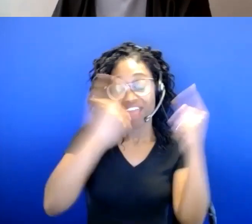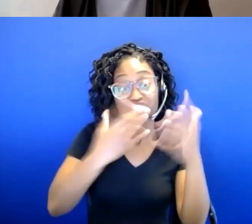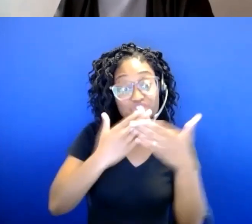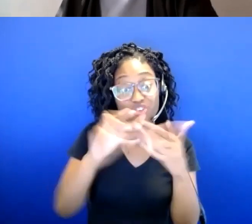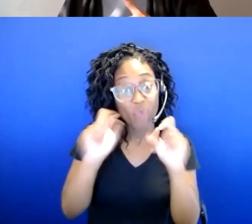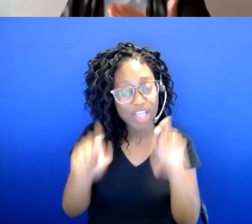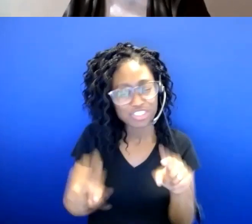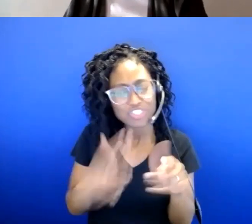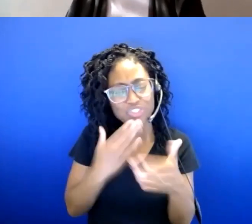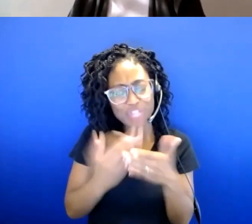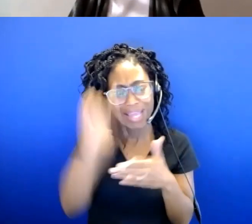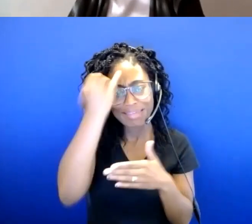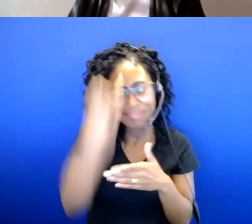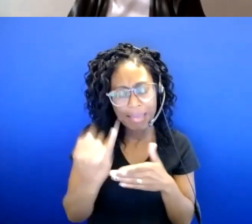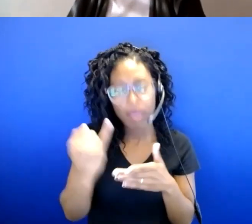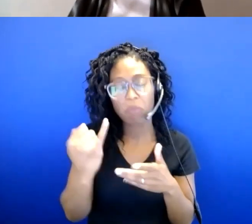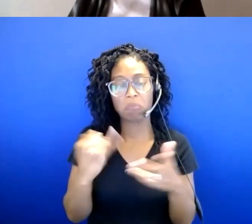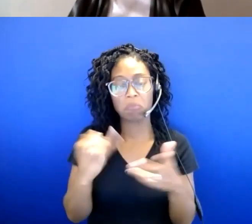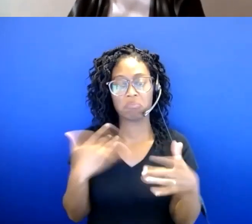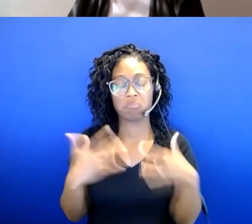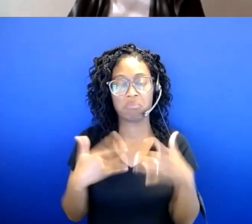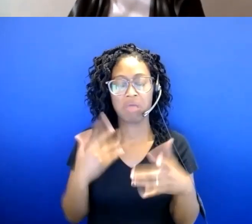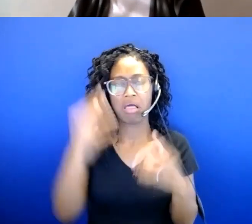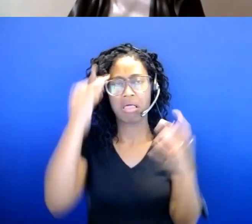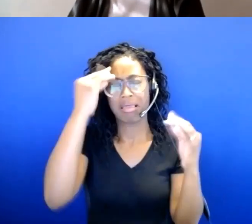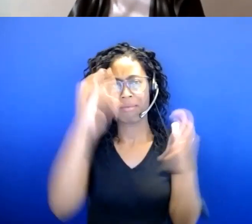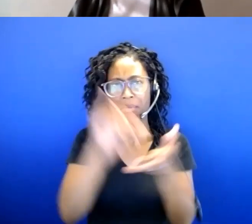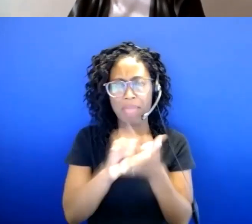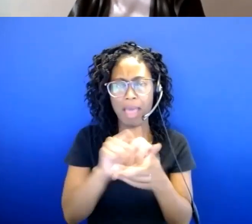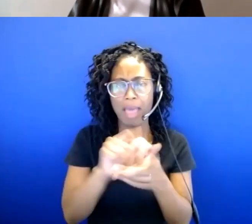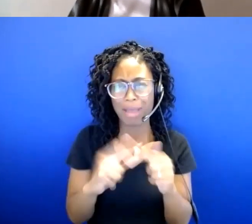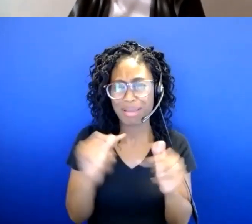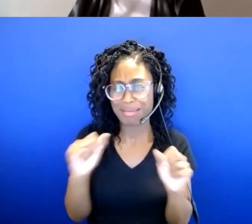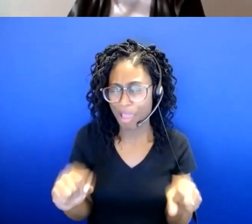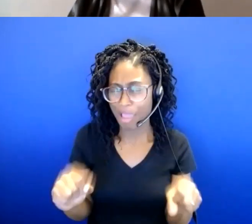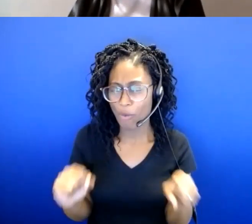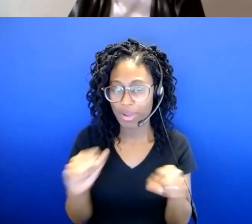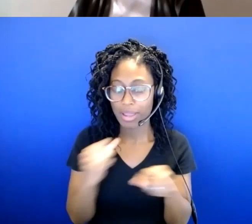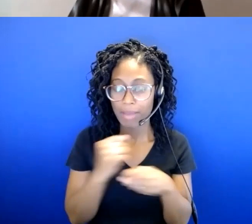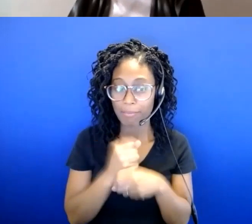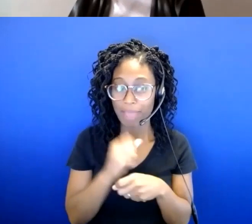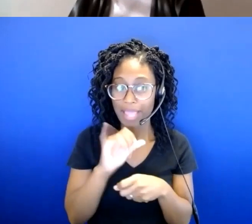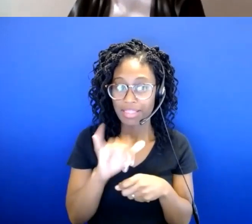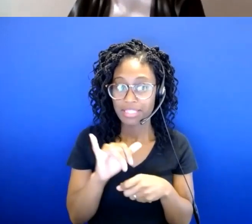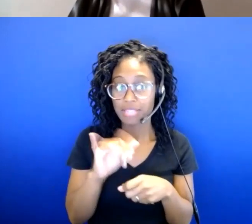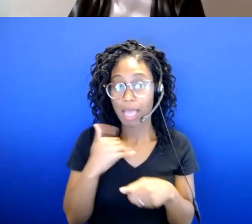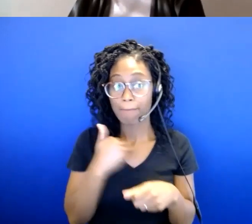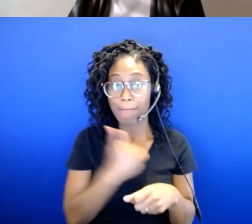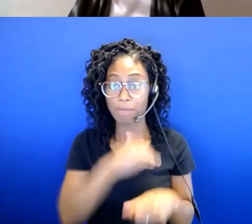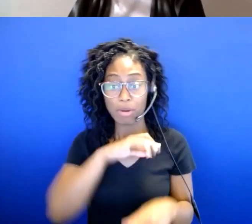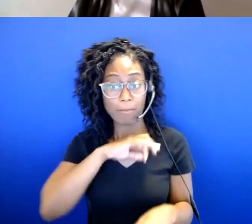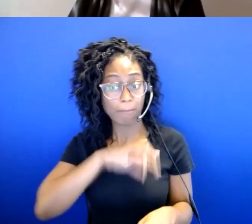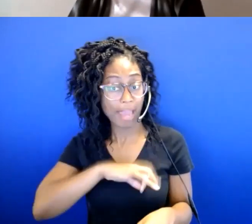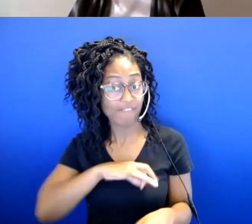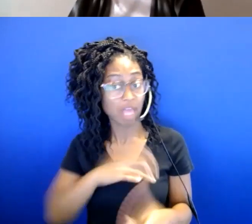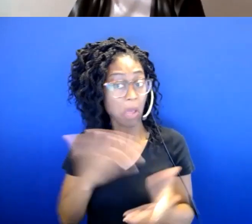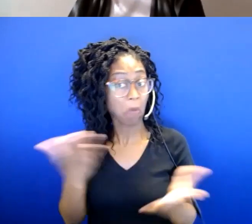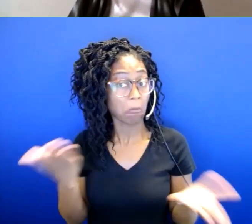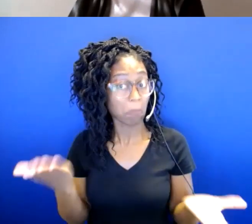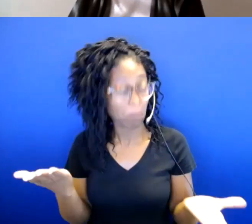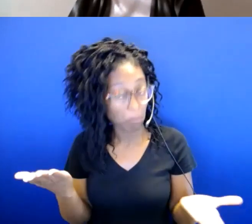exciting, though, if there's a way of creating this as a member benefit that can be